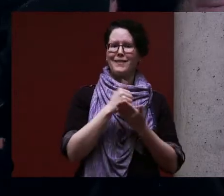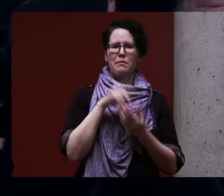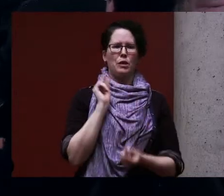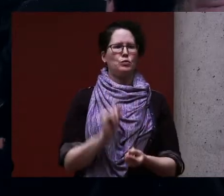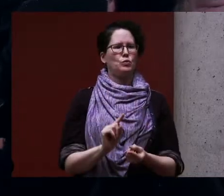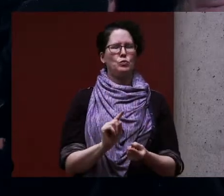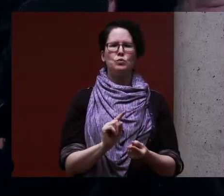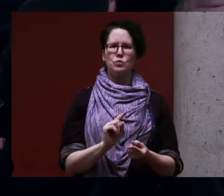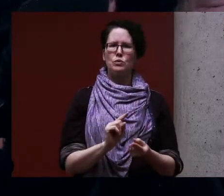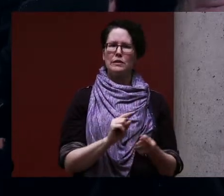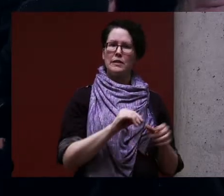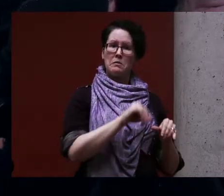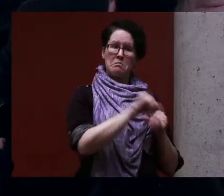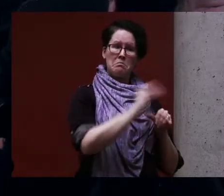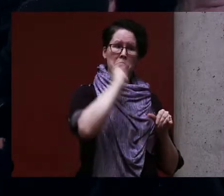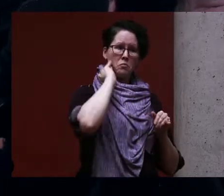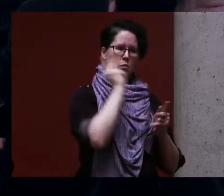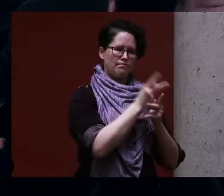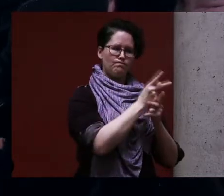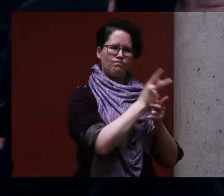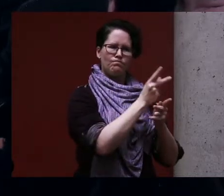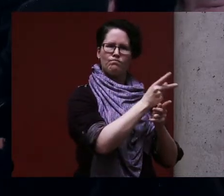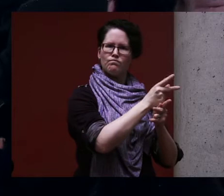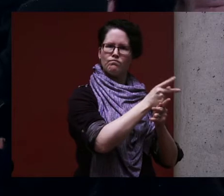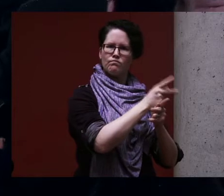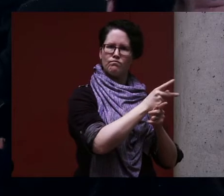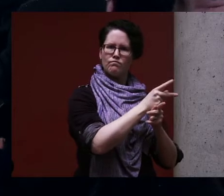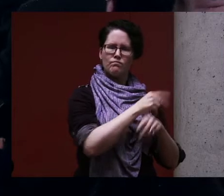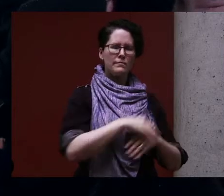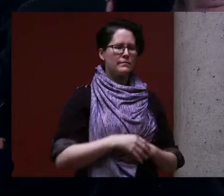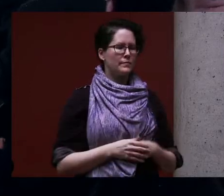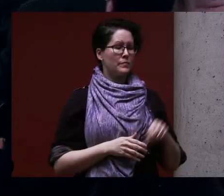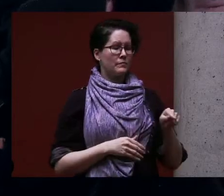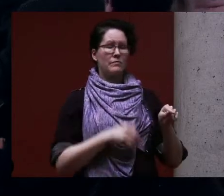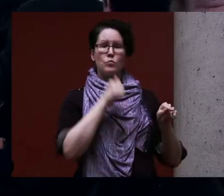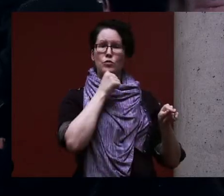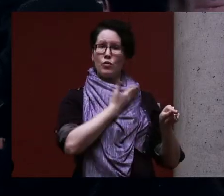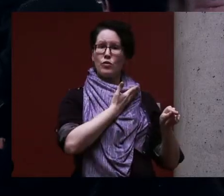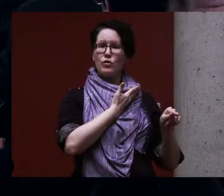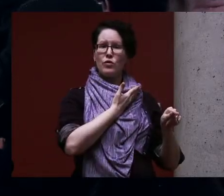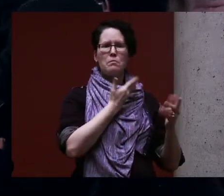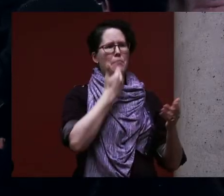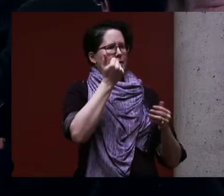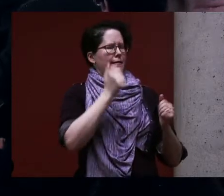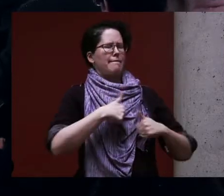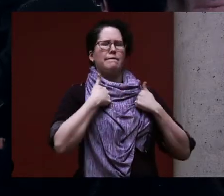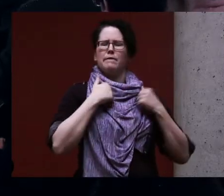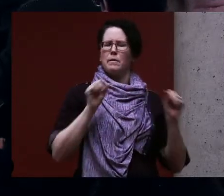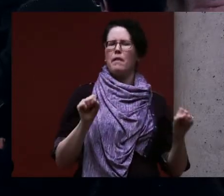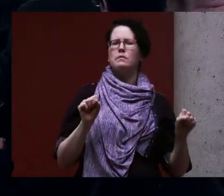devoted myself to making sure that my daughter was going to have the best life that it could possibly